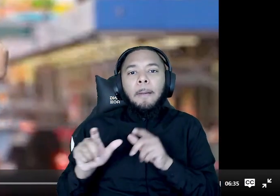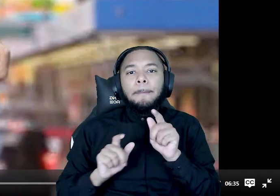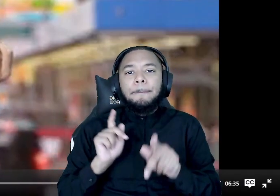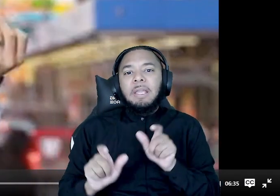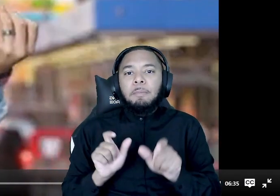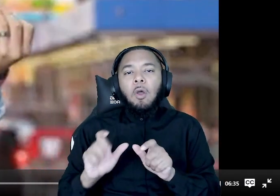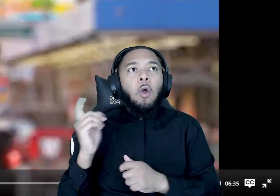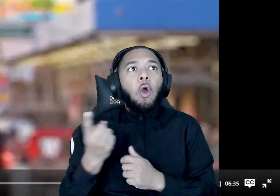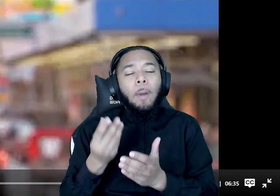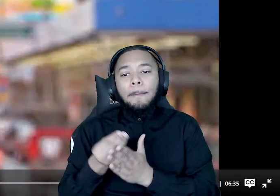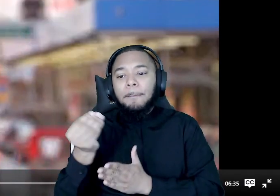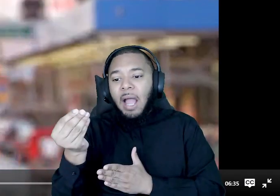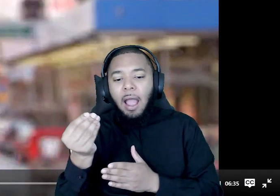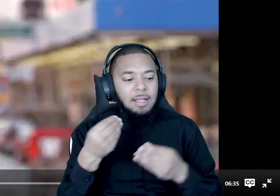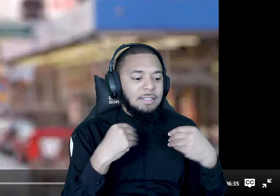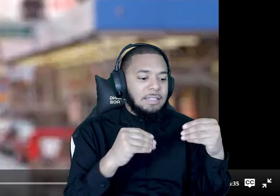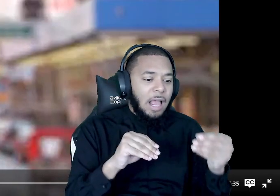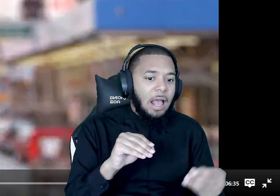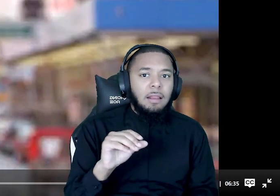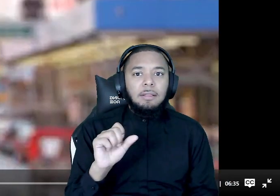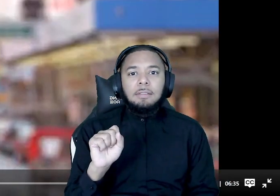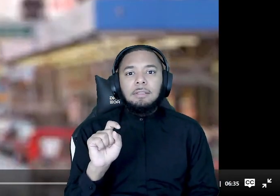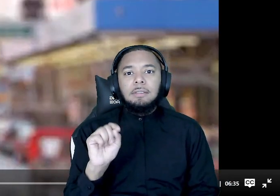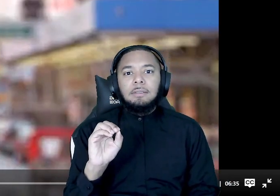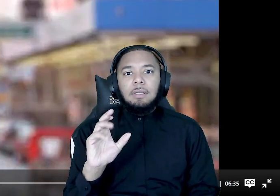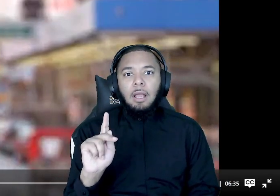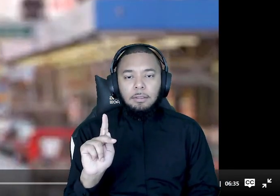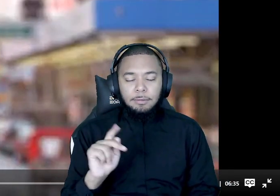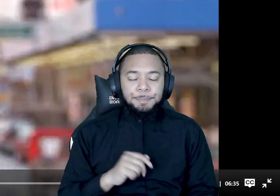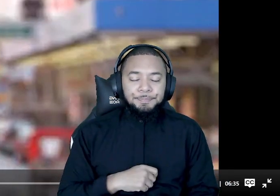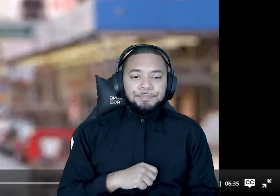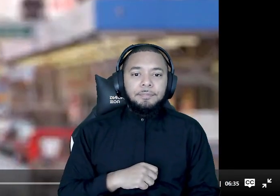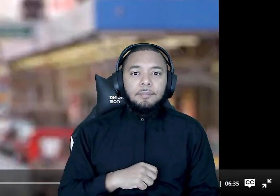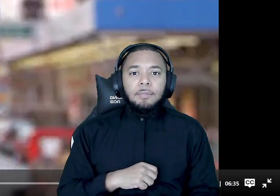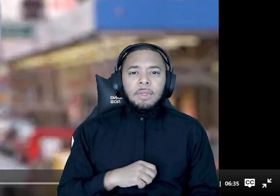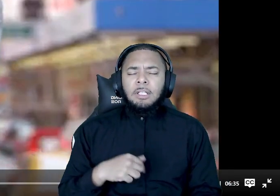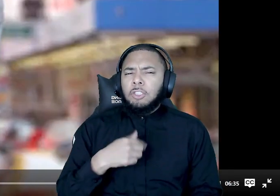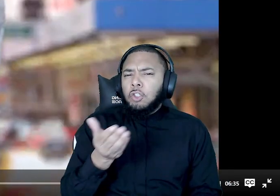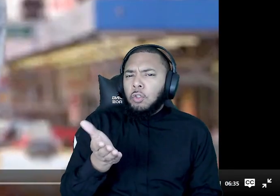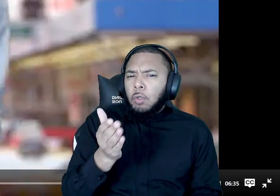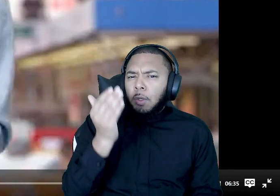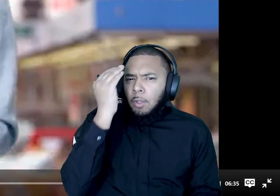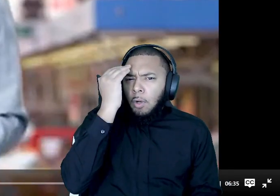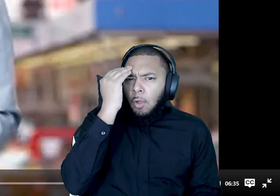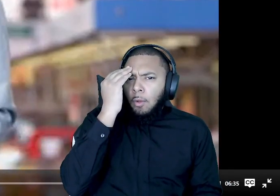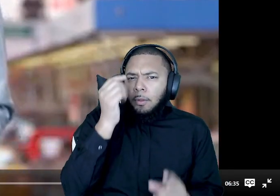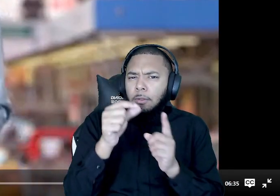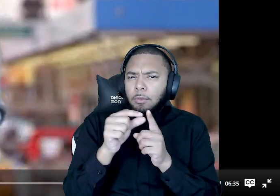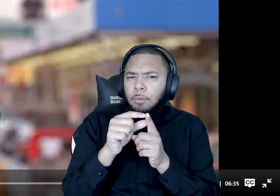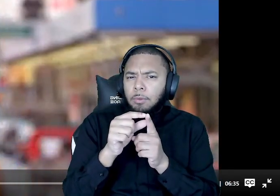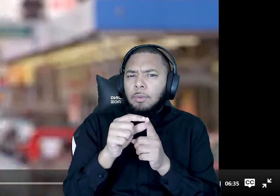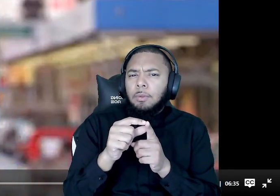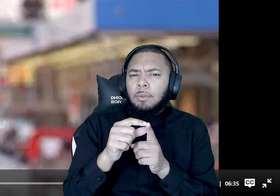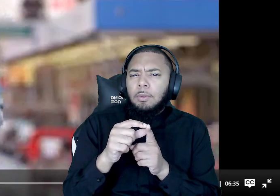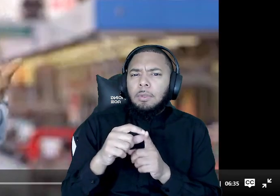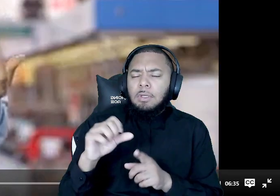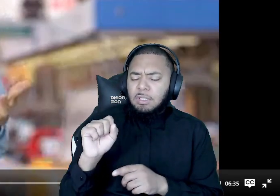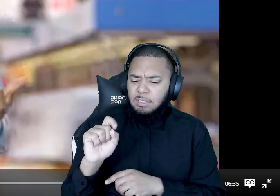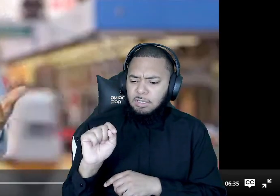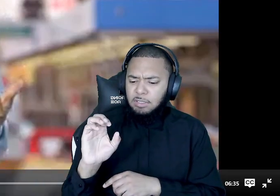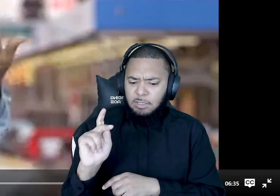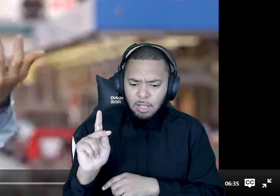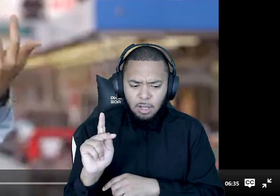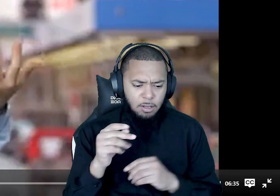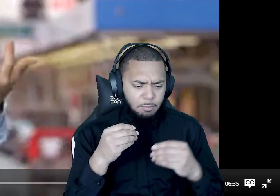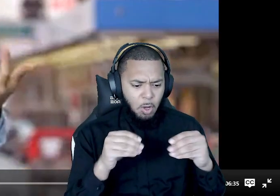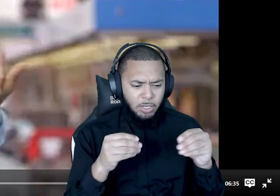and selling stocks. So you've probably heard of the phrase stock market. You're thinking, what